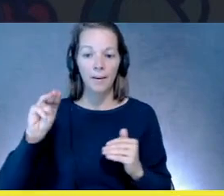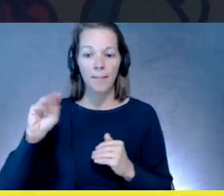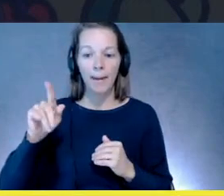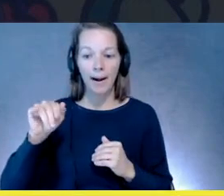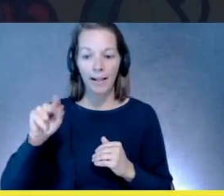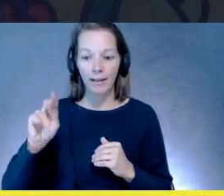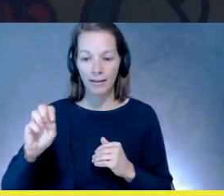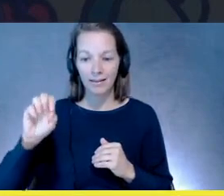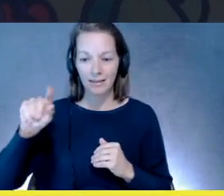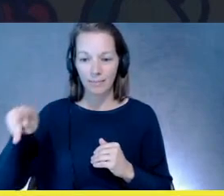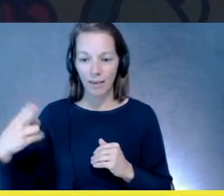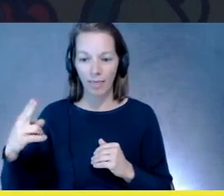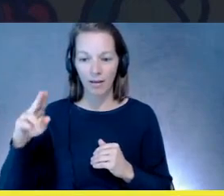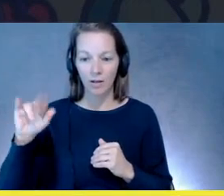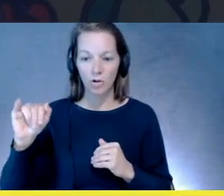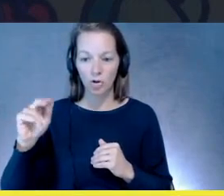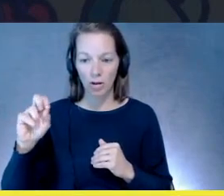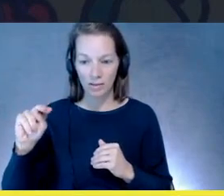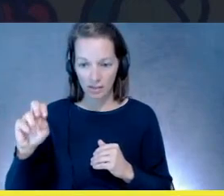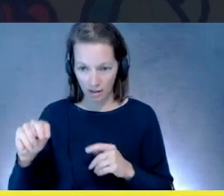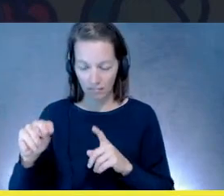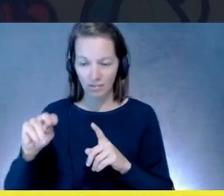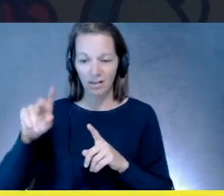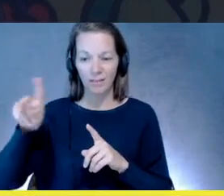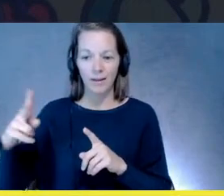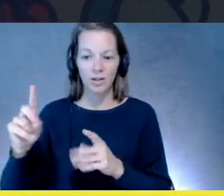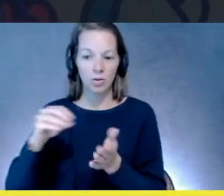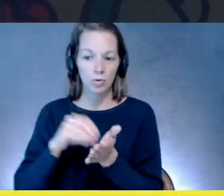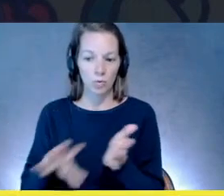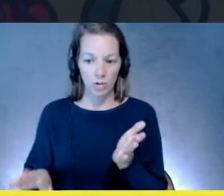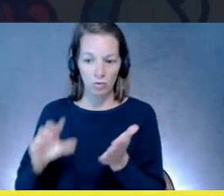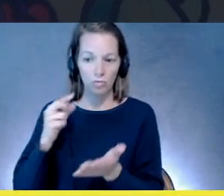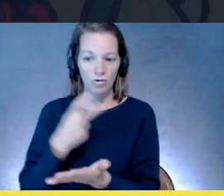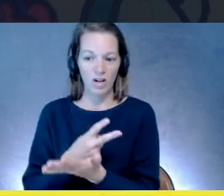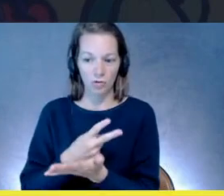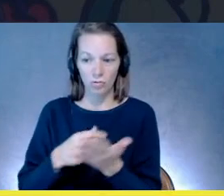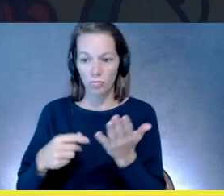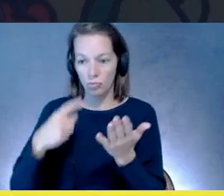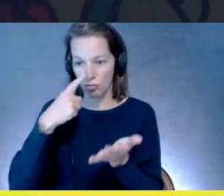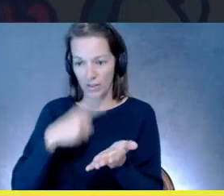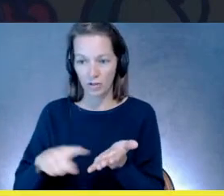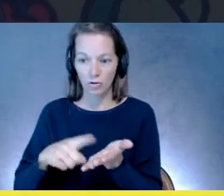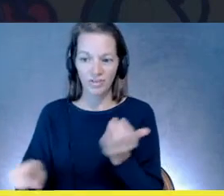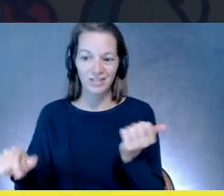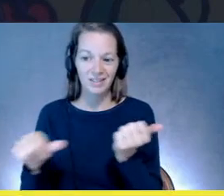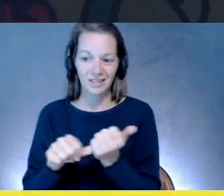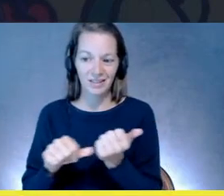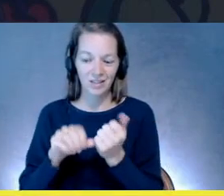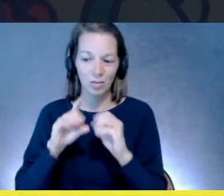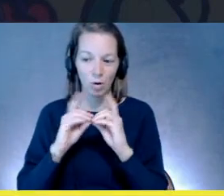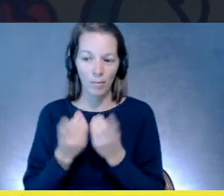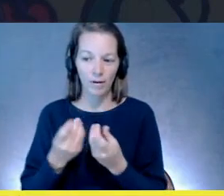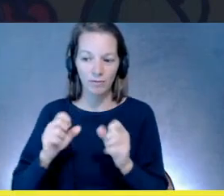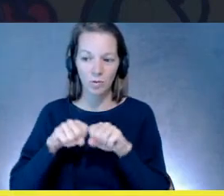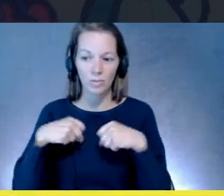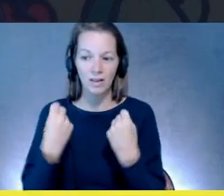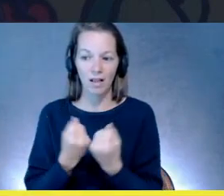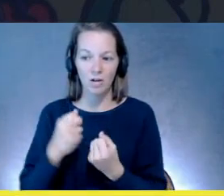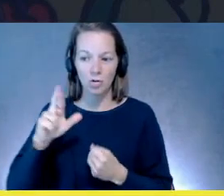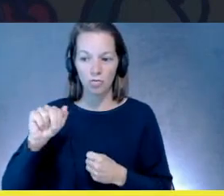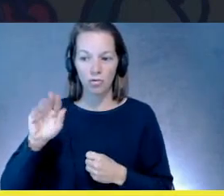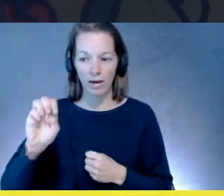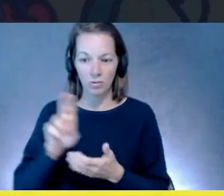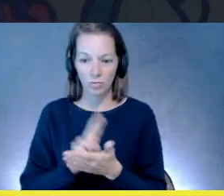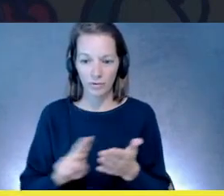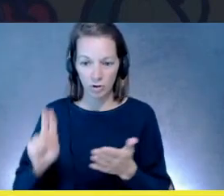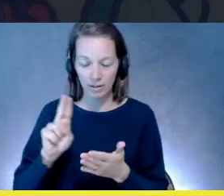Smith Johnson. They are a doctoral student and graduate research assistant in the Department of Sociology at Rice University.